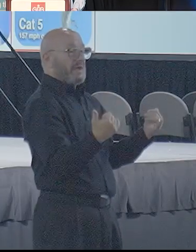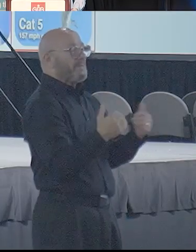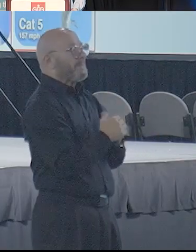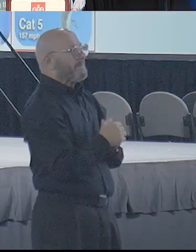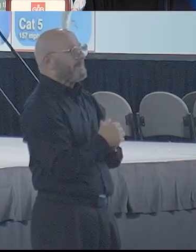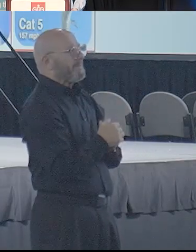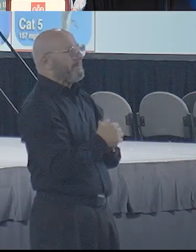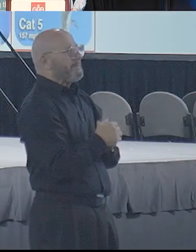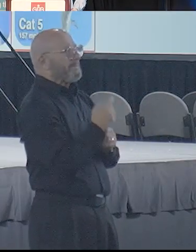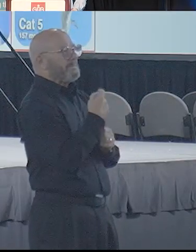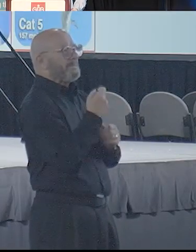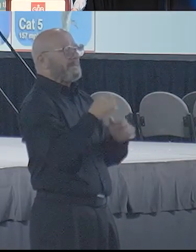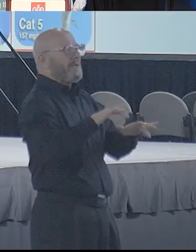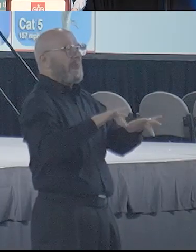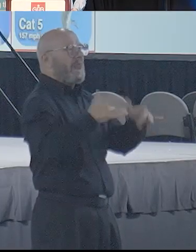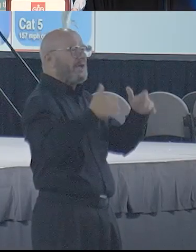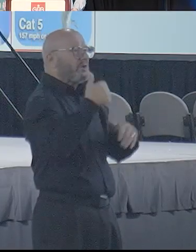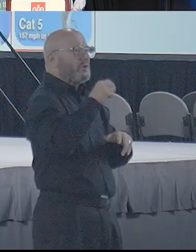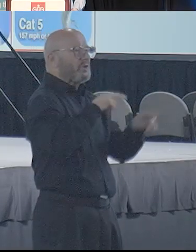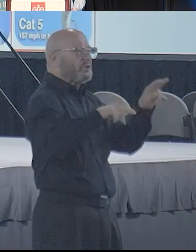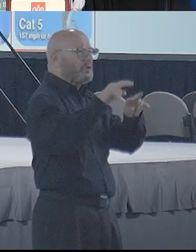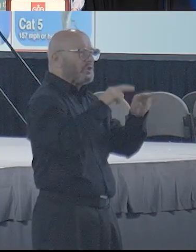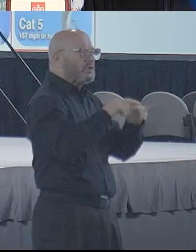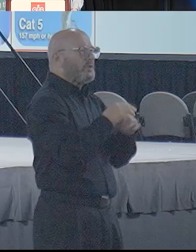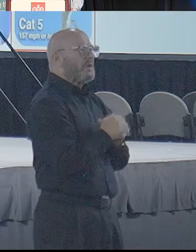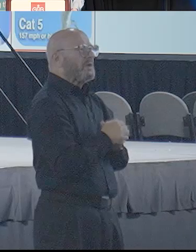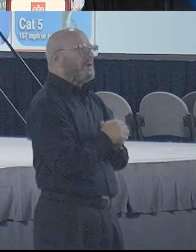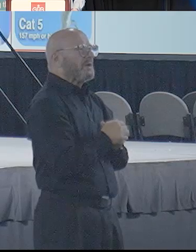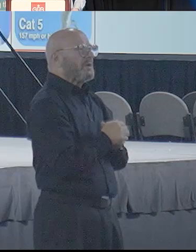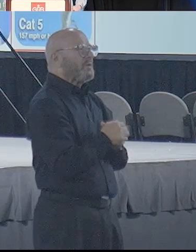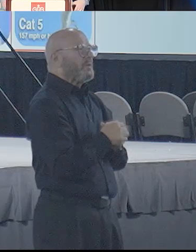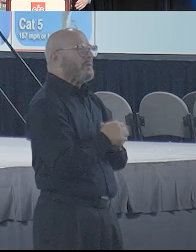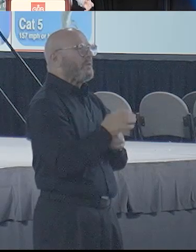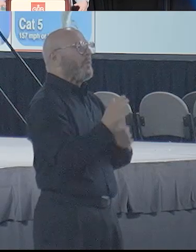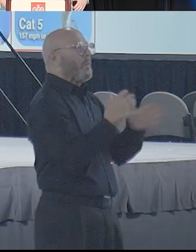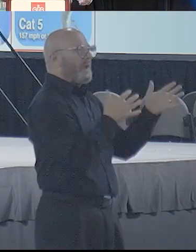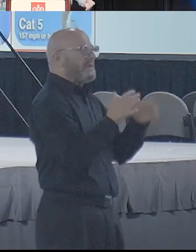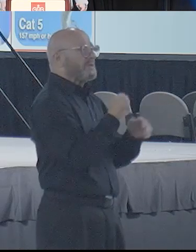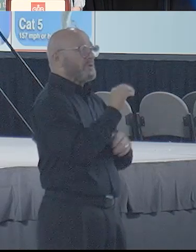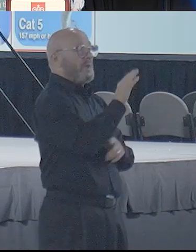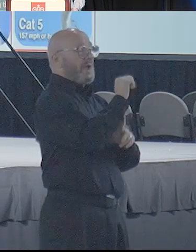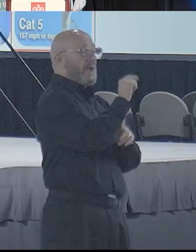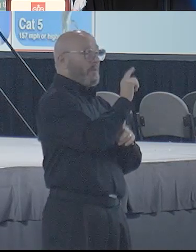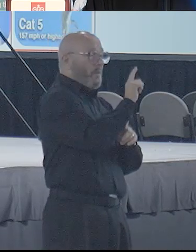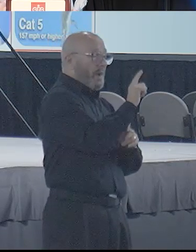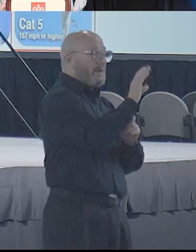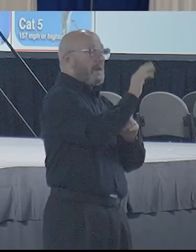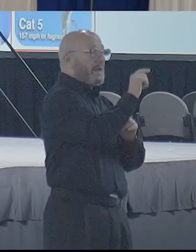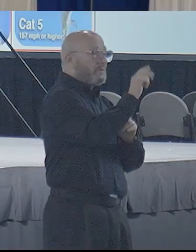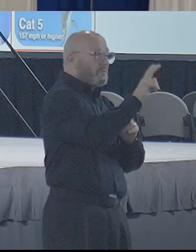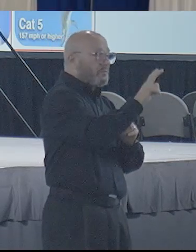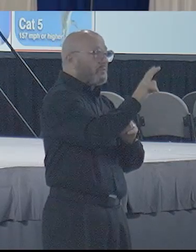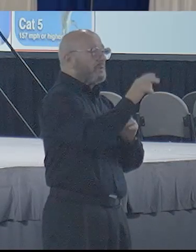So this is a little bit lighter look at the Hurricane Saffir-Simpson wind scale. So the meteorologists like to say Category 1, Category 2, so our